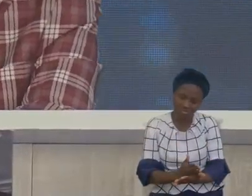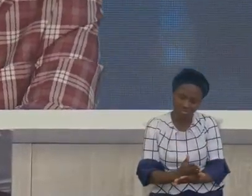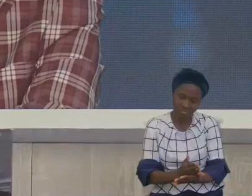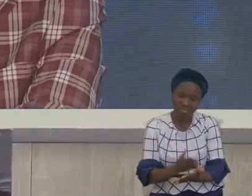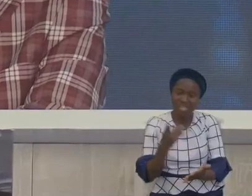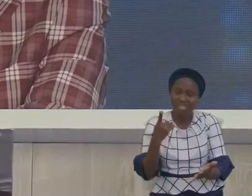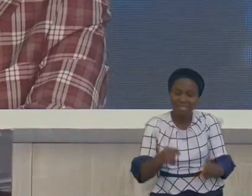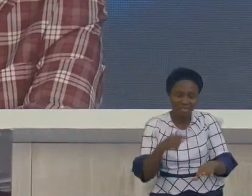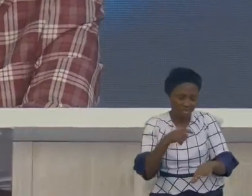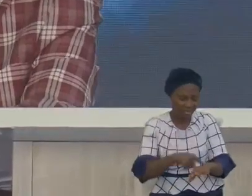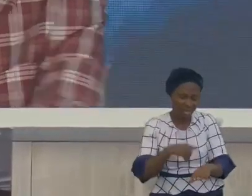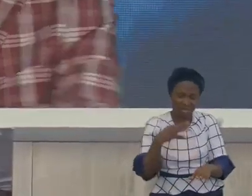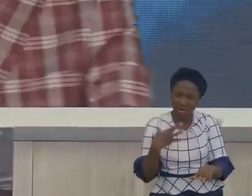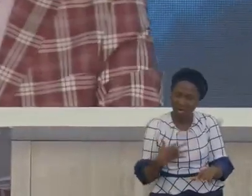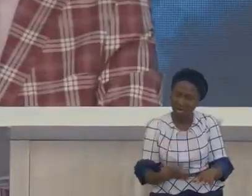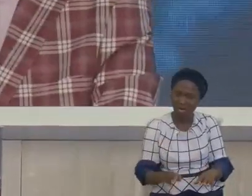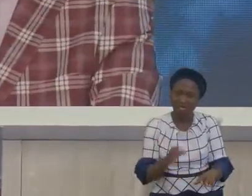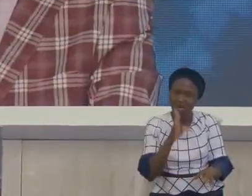all over.